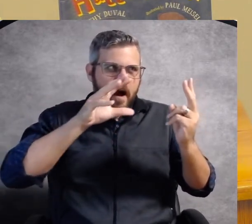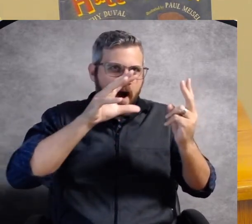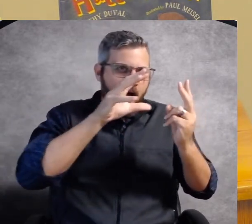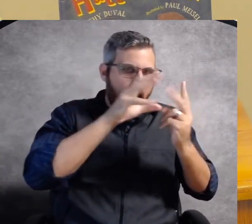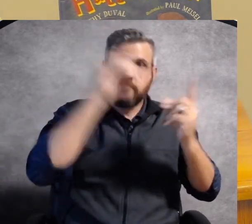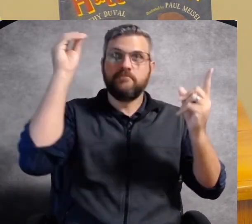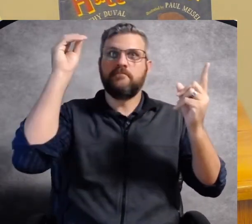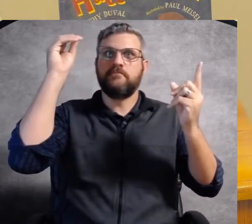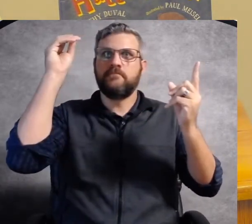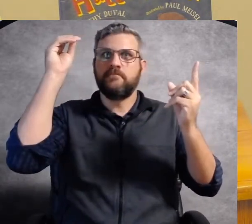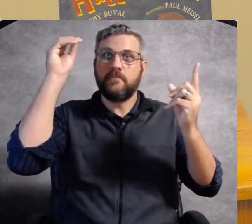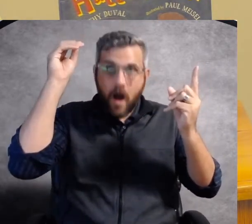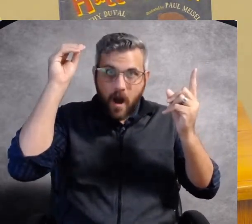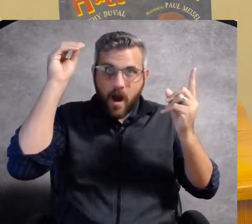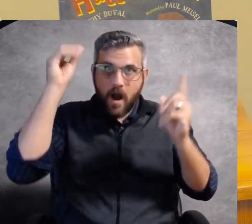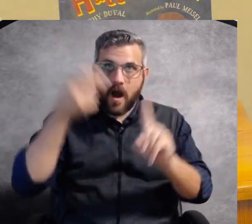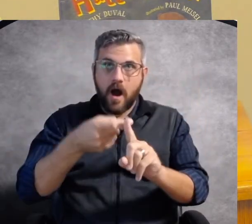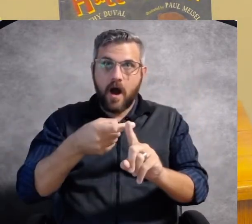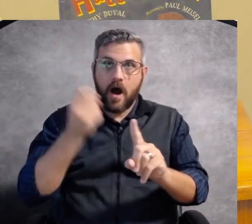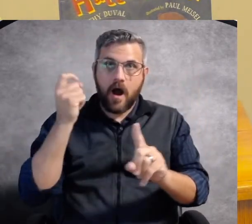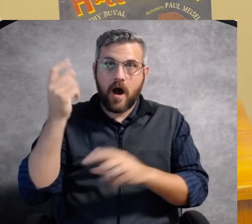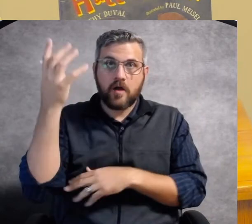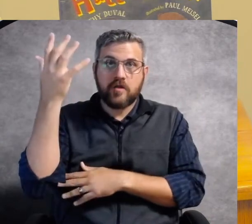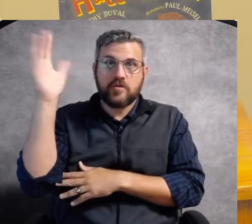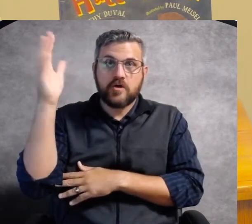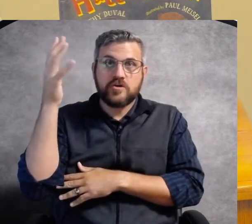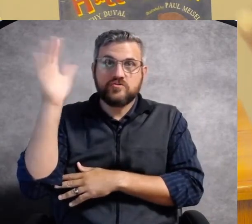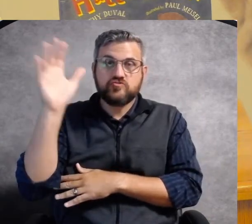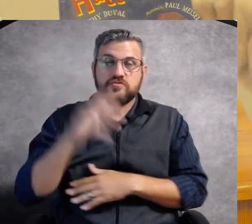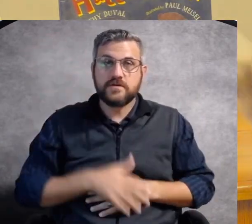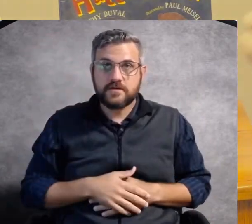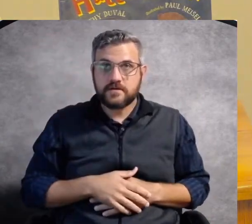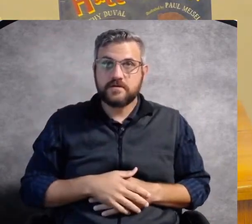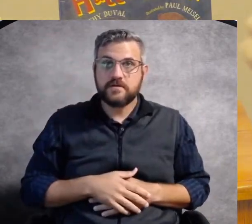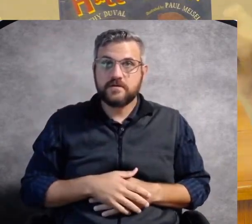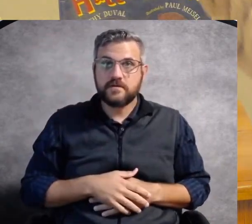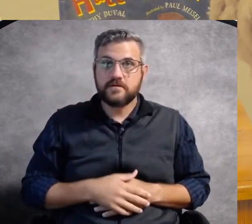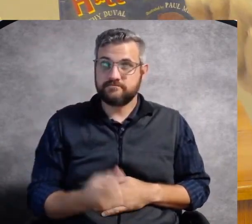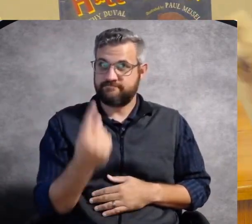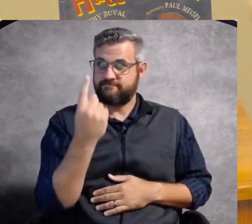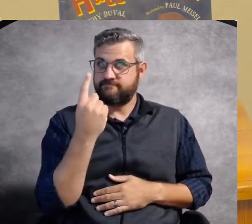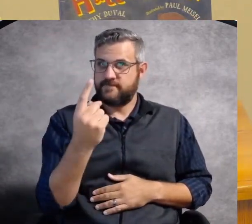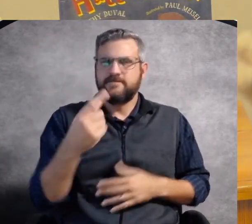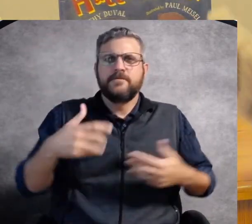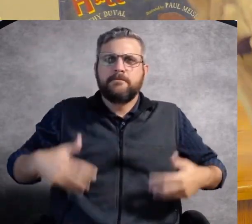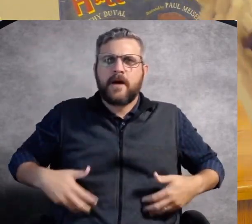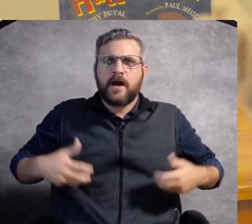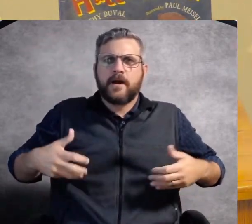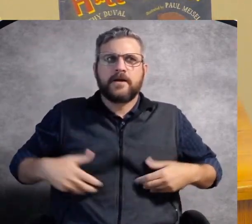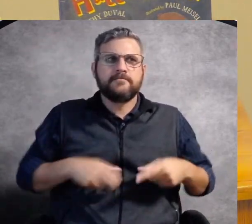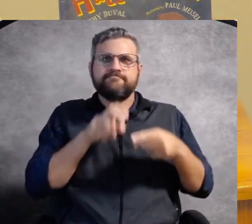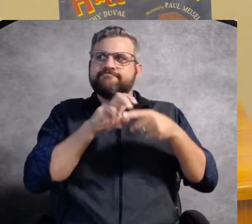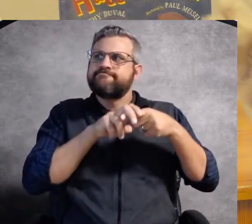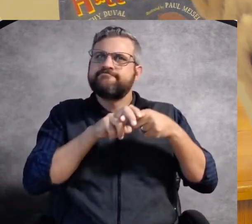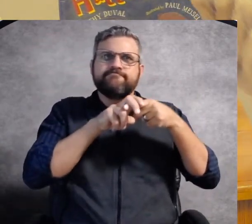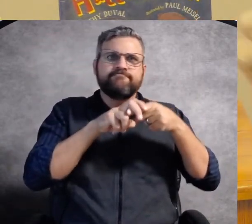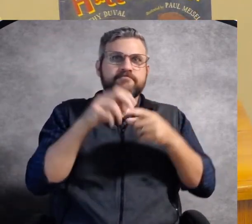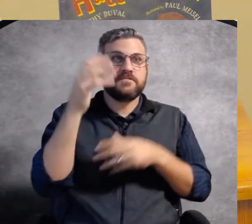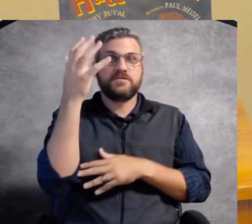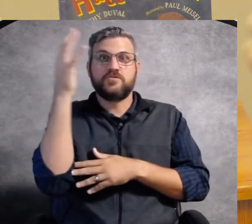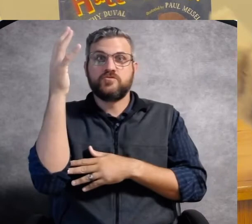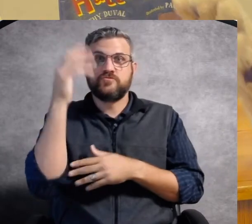quiet as can be, and snaps that monkey right out of the tree. 1